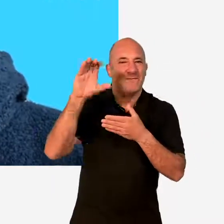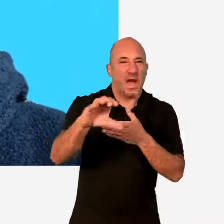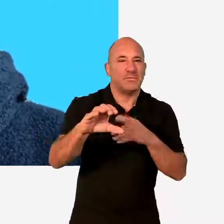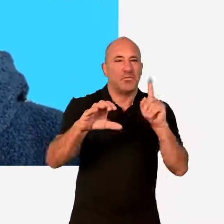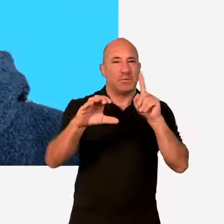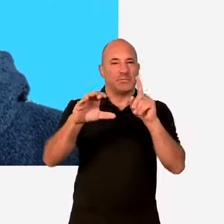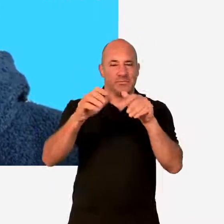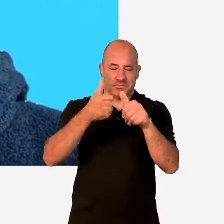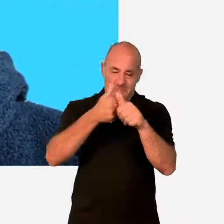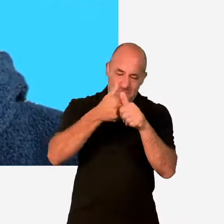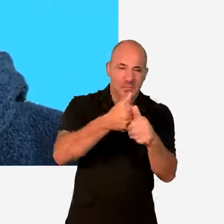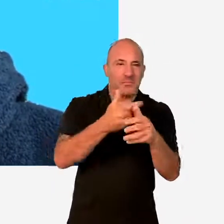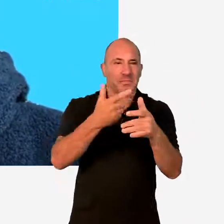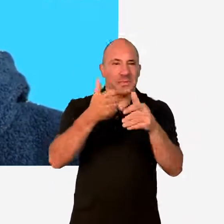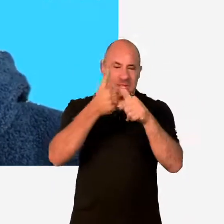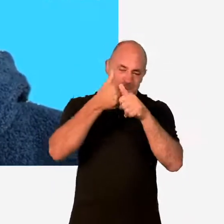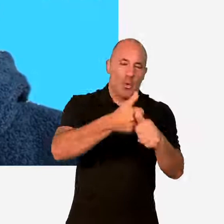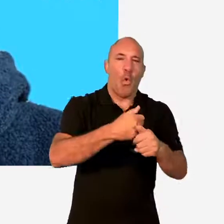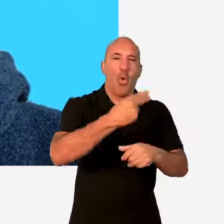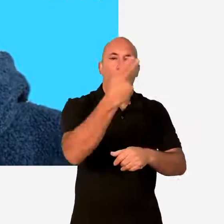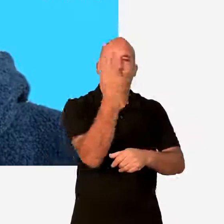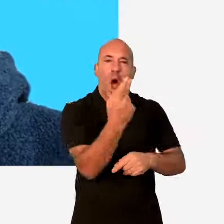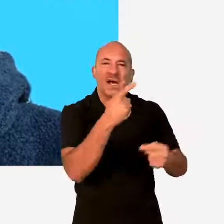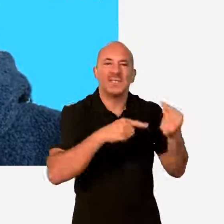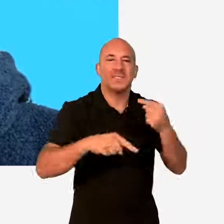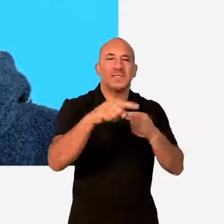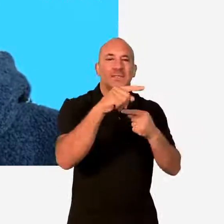need to invest in